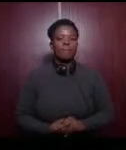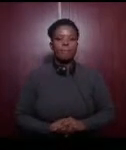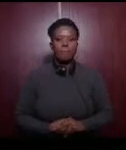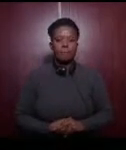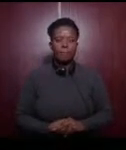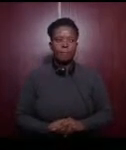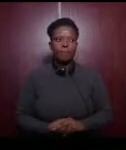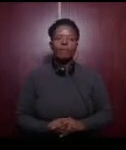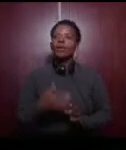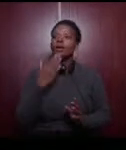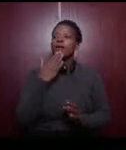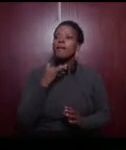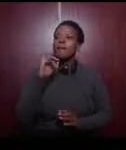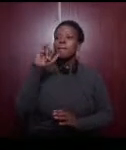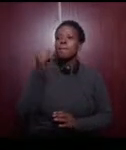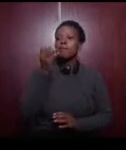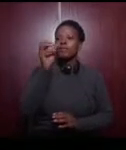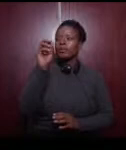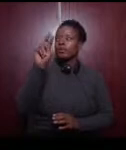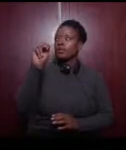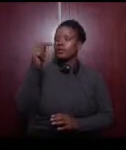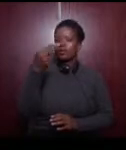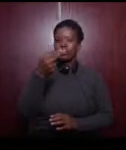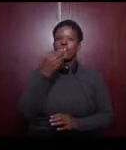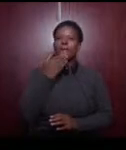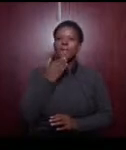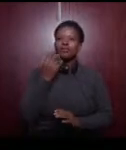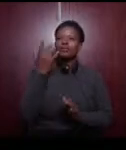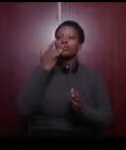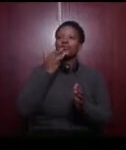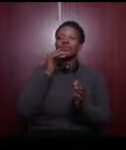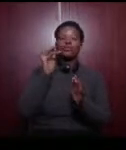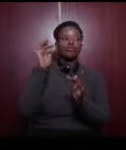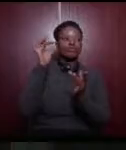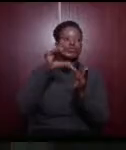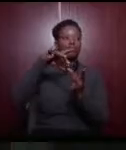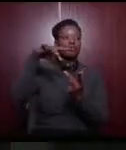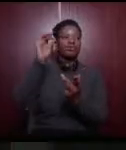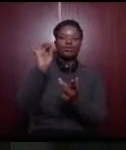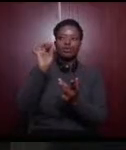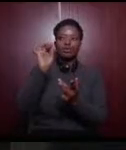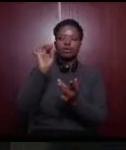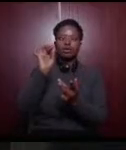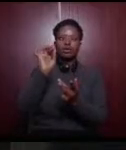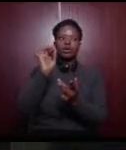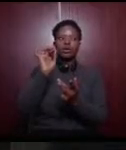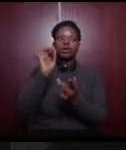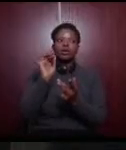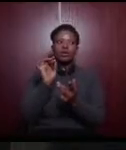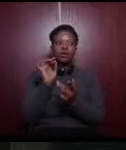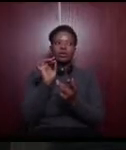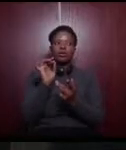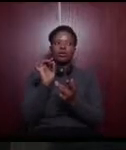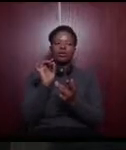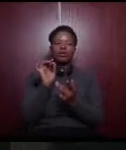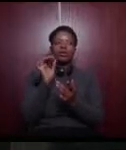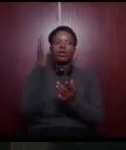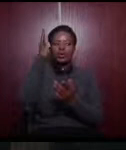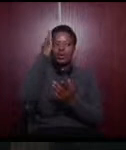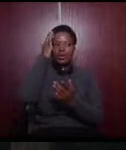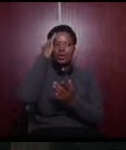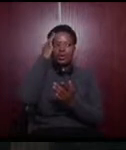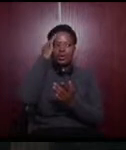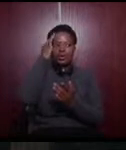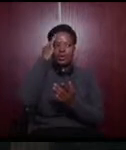John, can you please note, because I only see one hand, but Westranda, I know you can't go